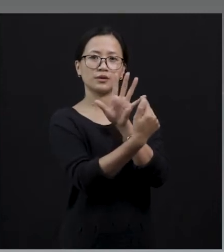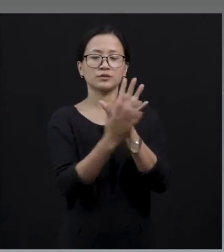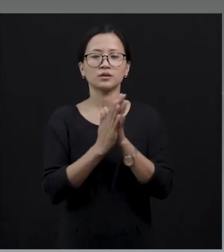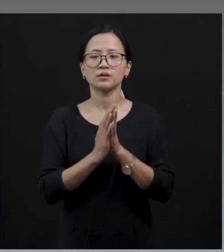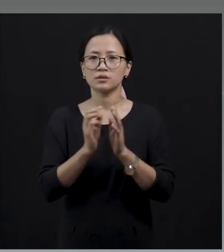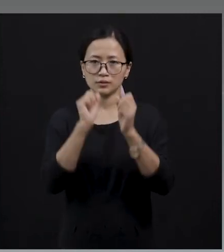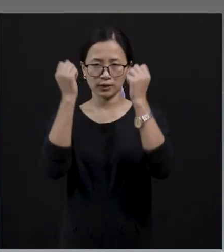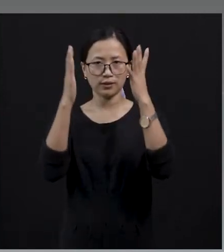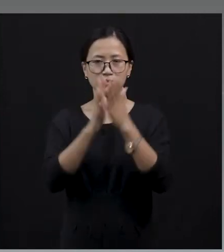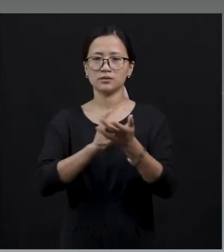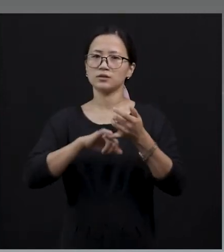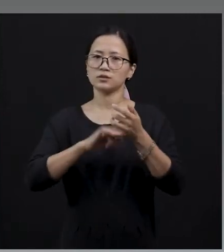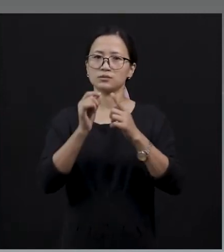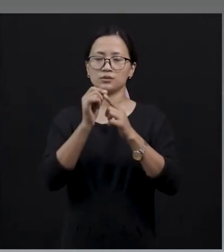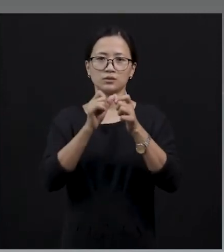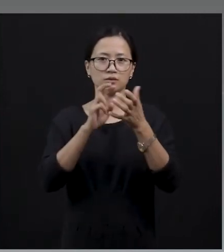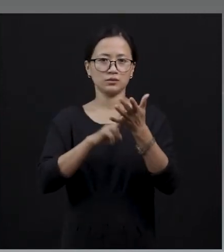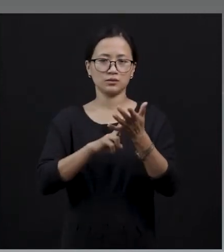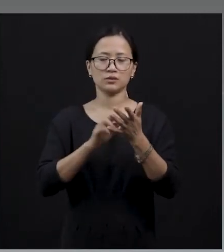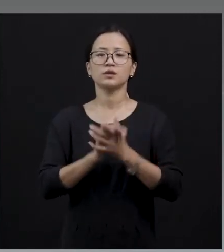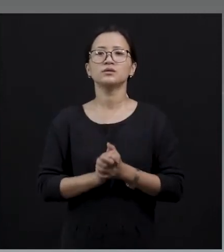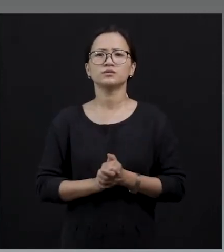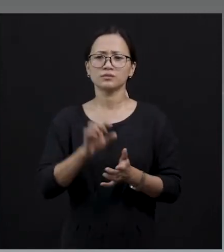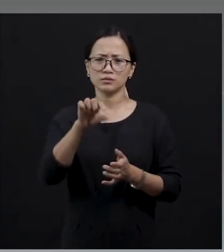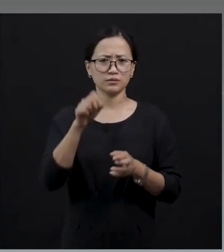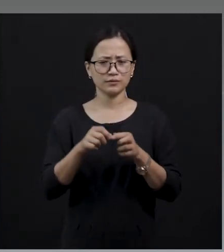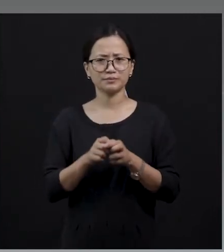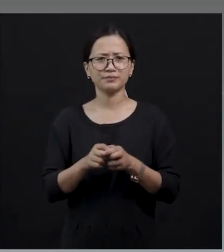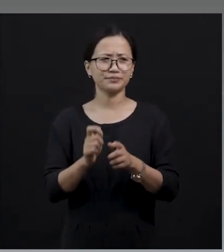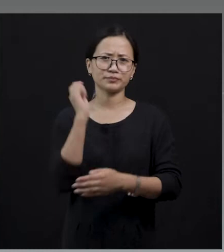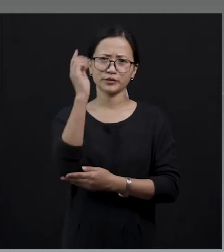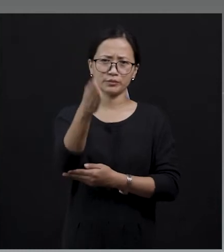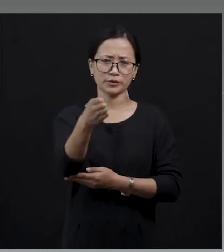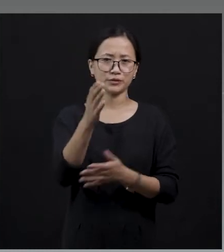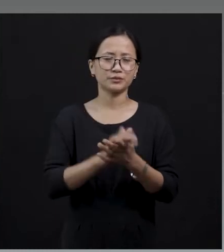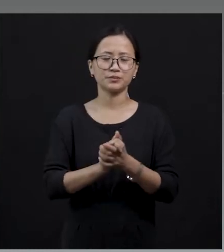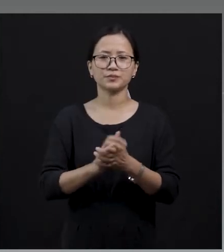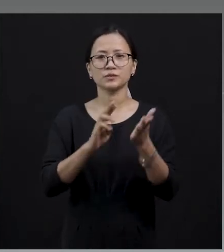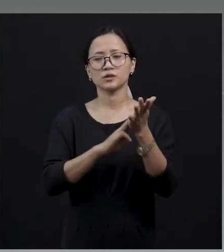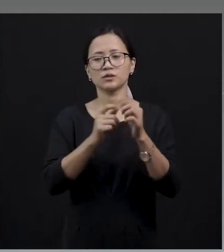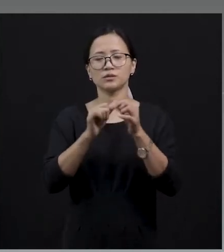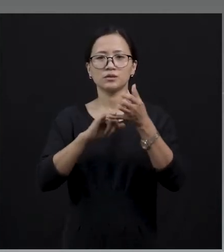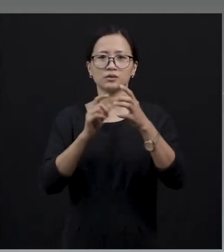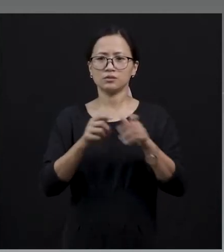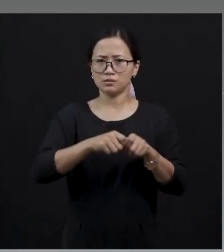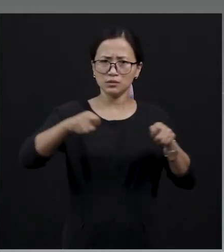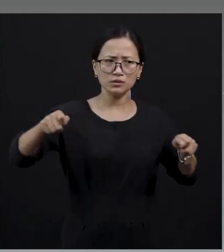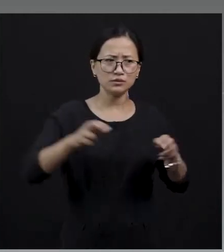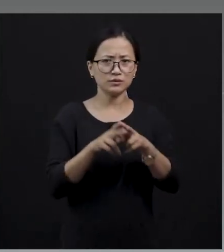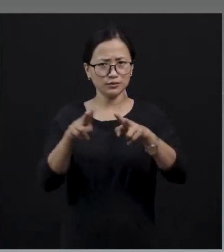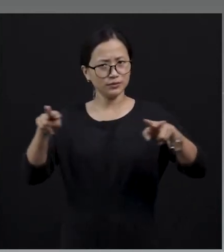can use this to measure different objects. Let us take, for example, a math textbook. All right. So I'm going to